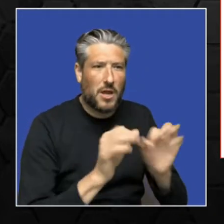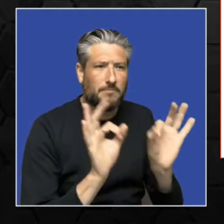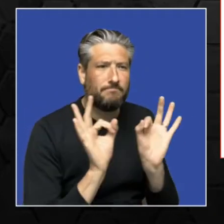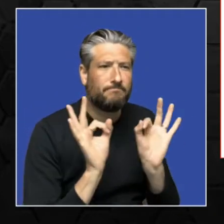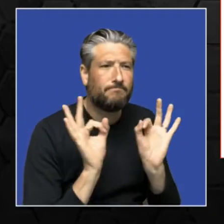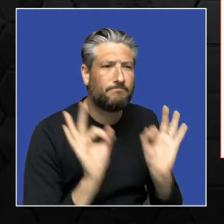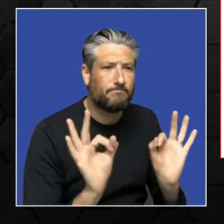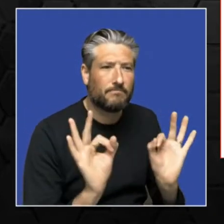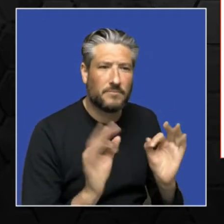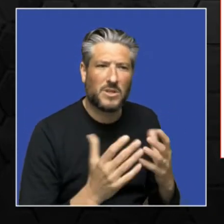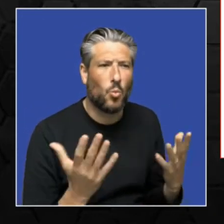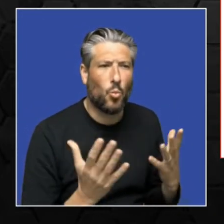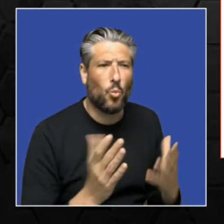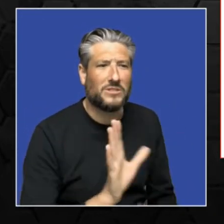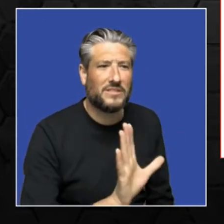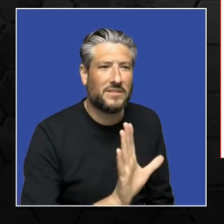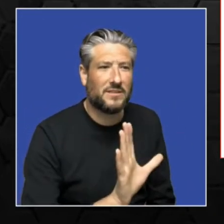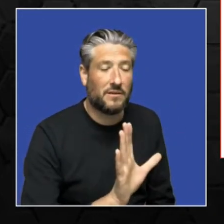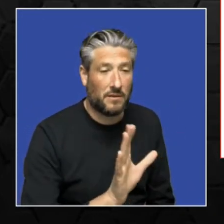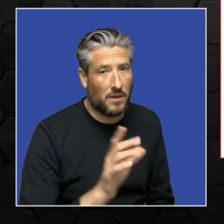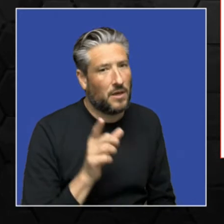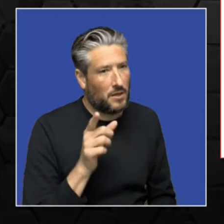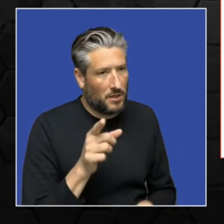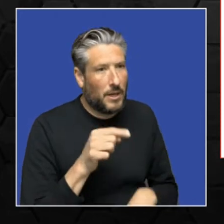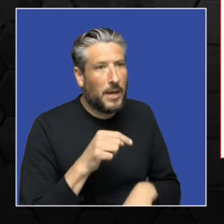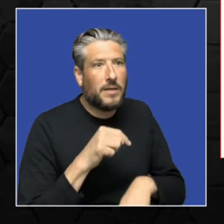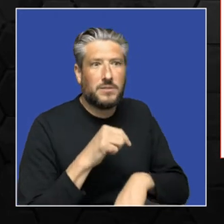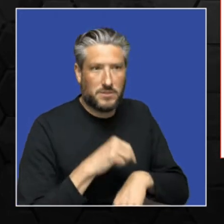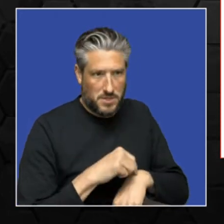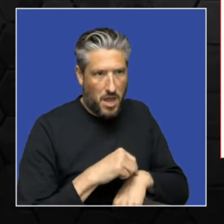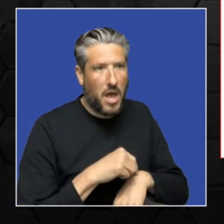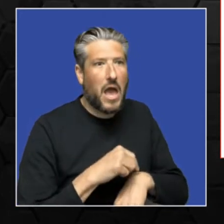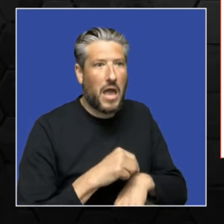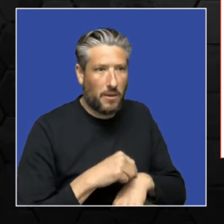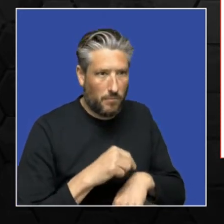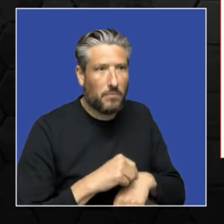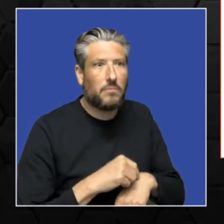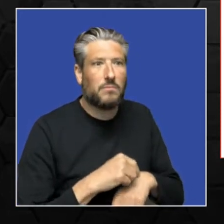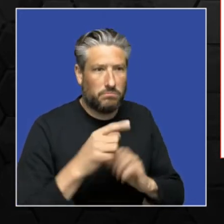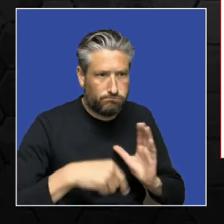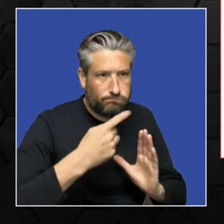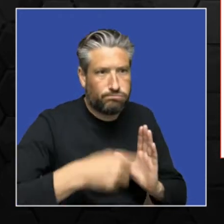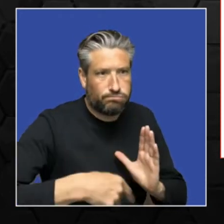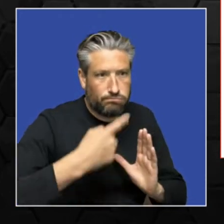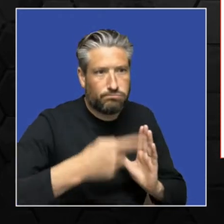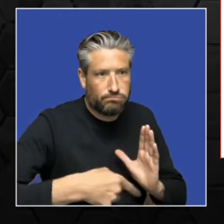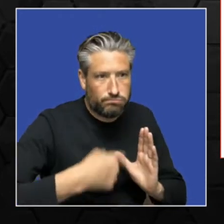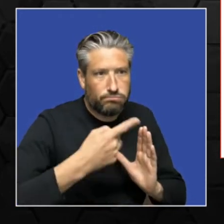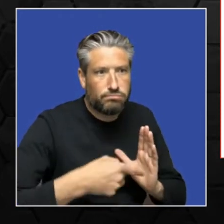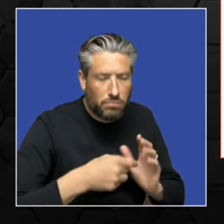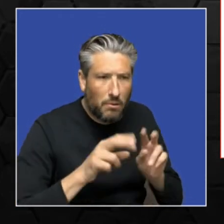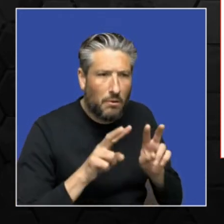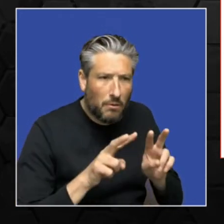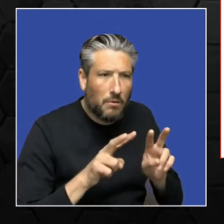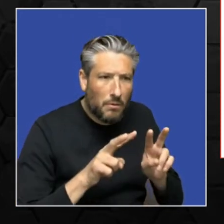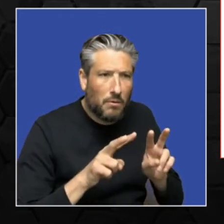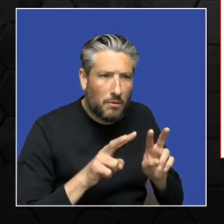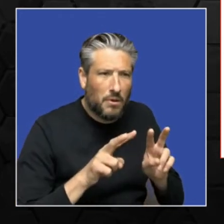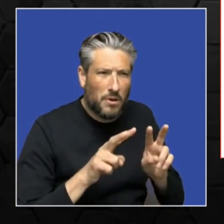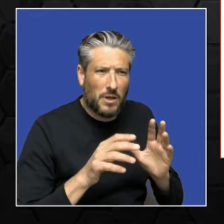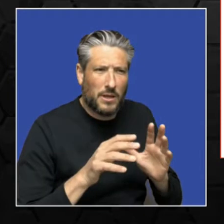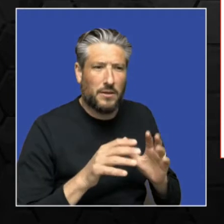time consuming. It's not optimal. You could end up using a very high number of neurons that you actually don't need, or